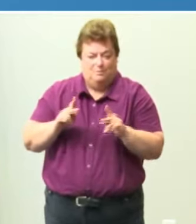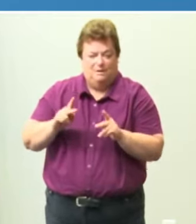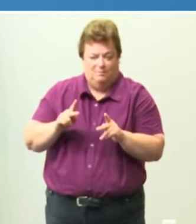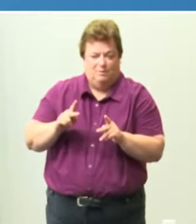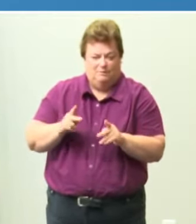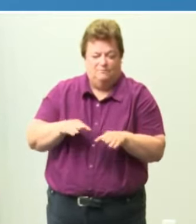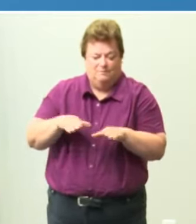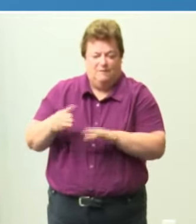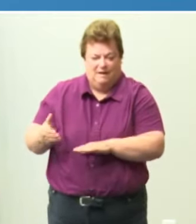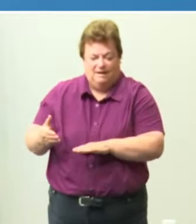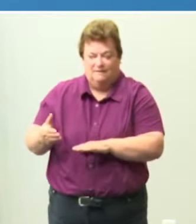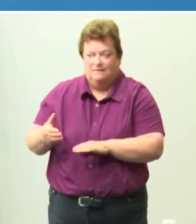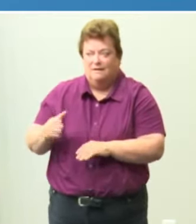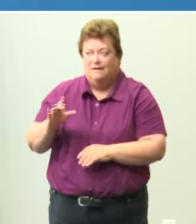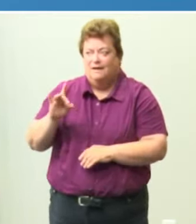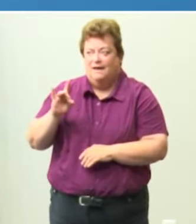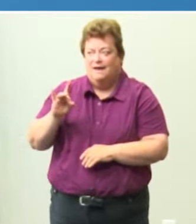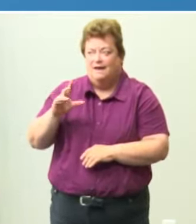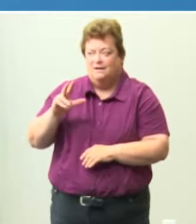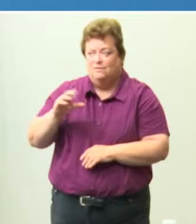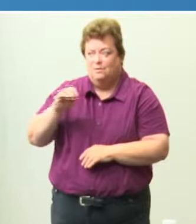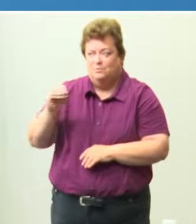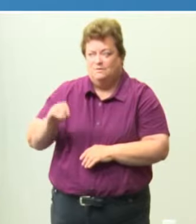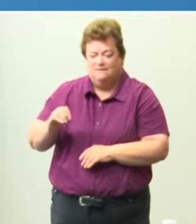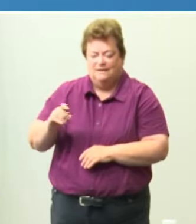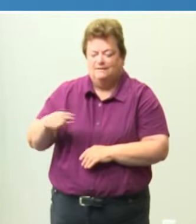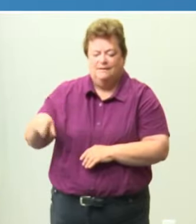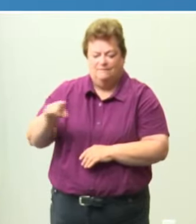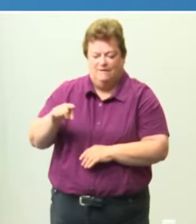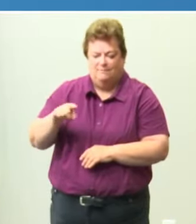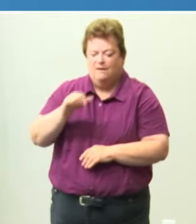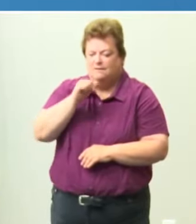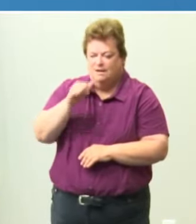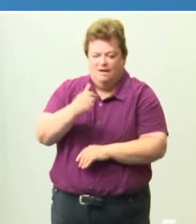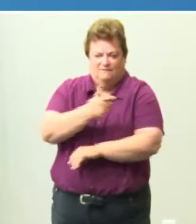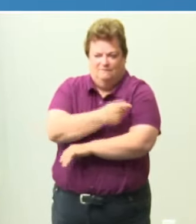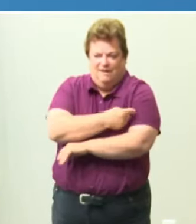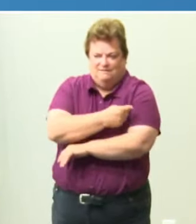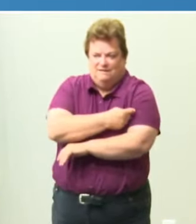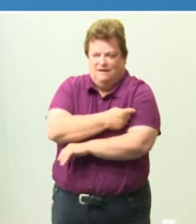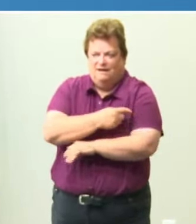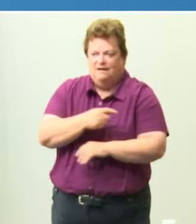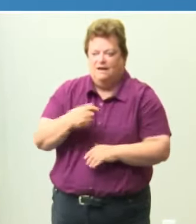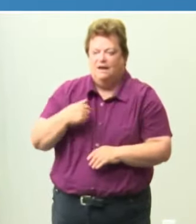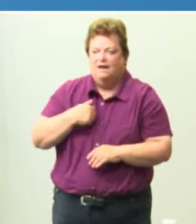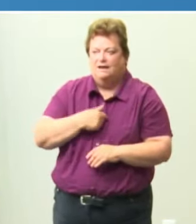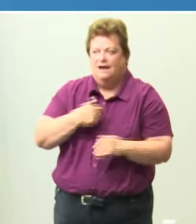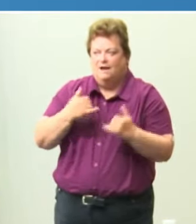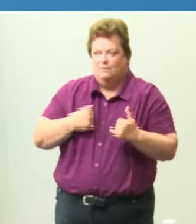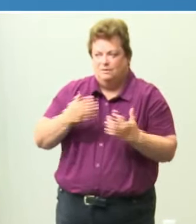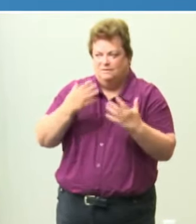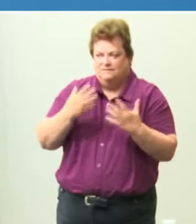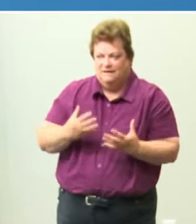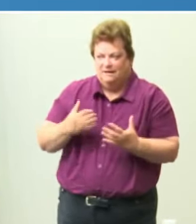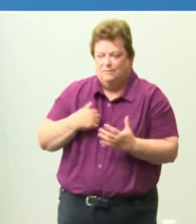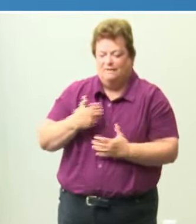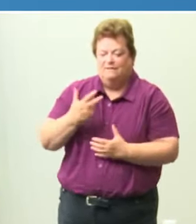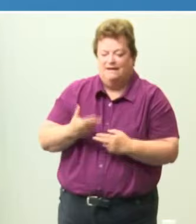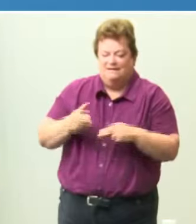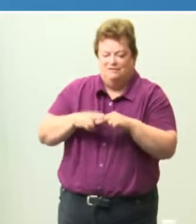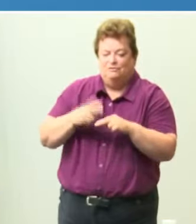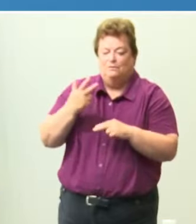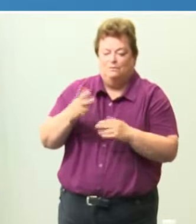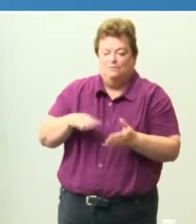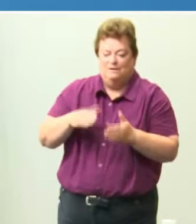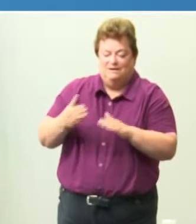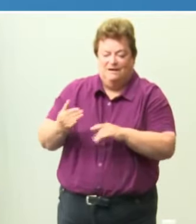COVID-19. 83% of them were unvaccinated. And sadly, we're reporting an additional 3 deaths